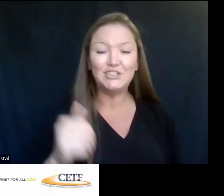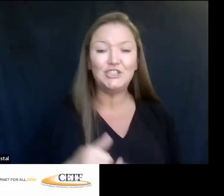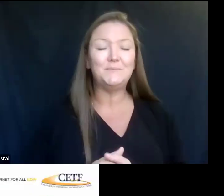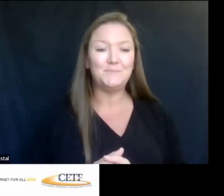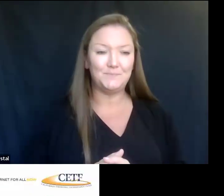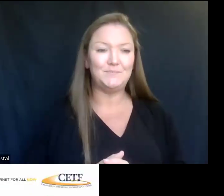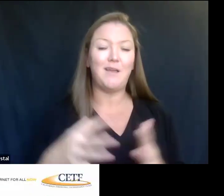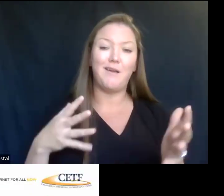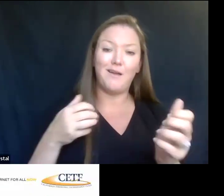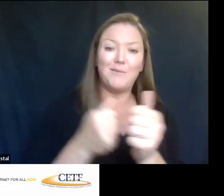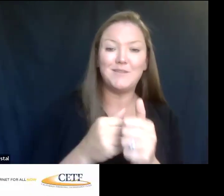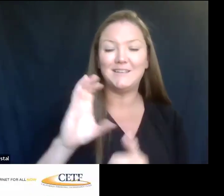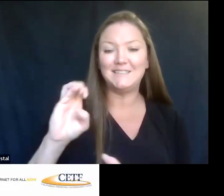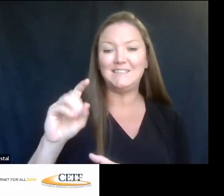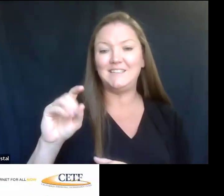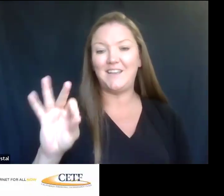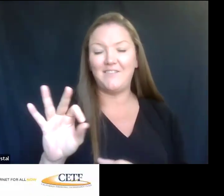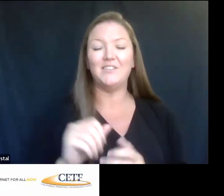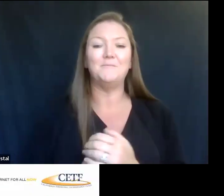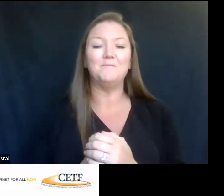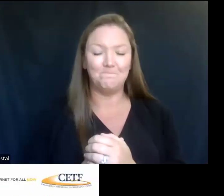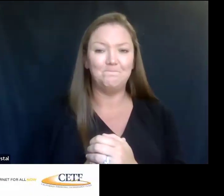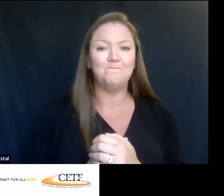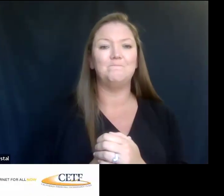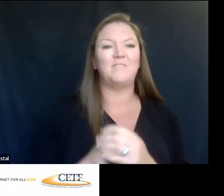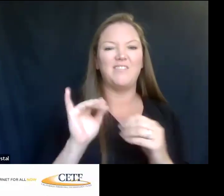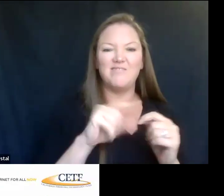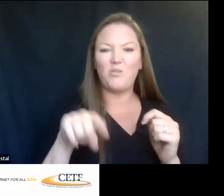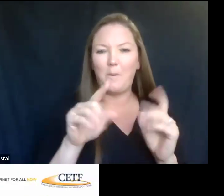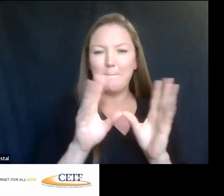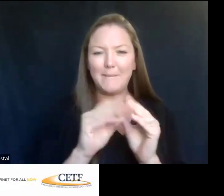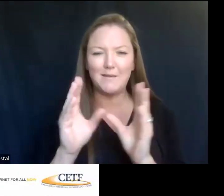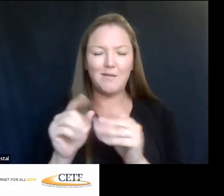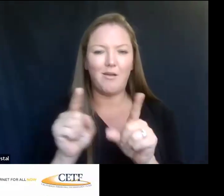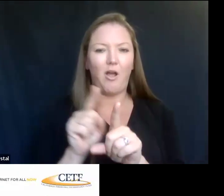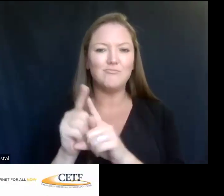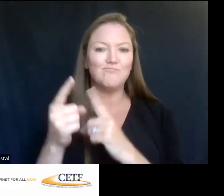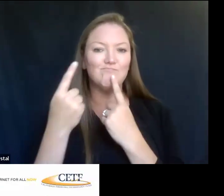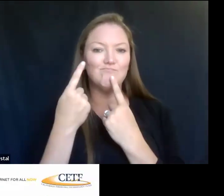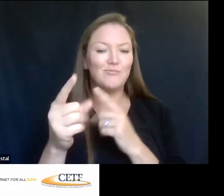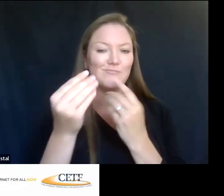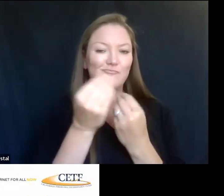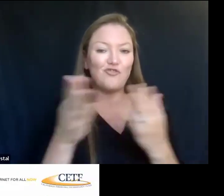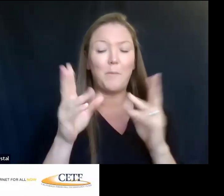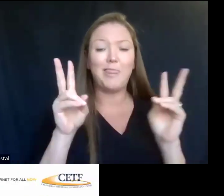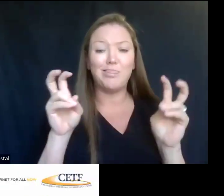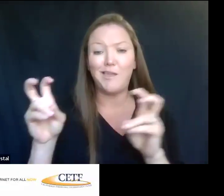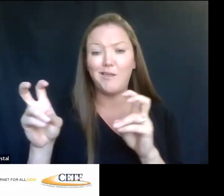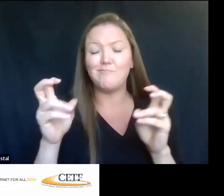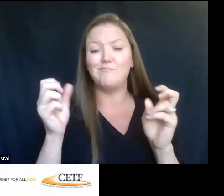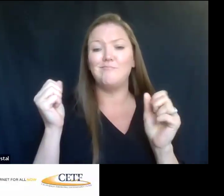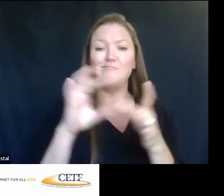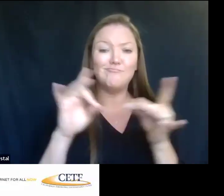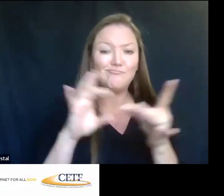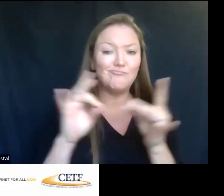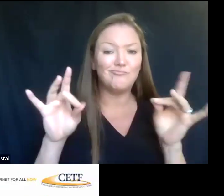us all updated on the CETF listening sessions and reporting on the common themes and just everything that's come out so far.